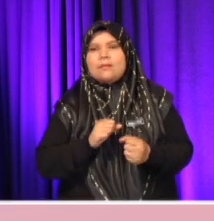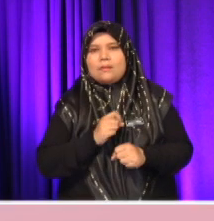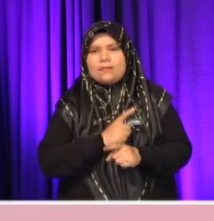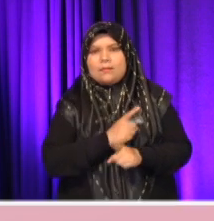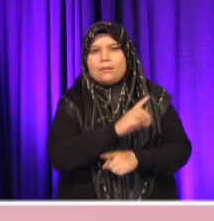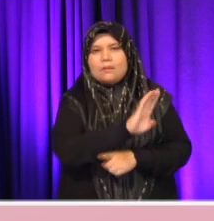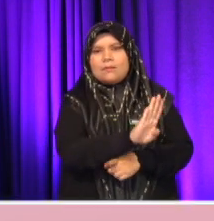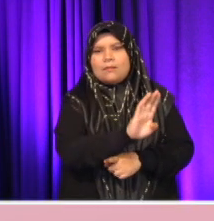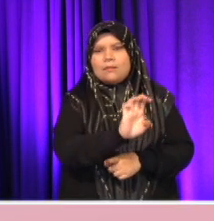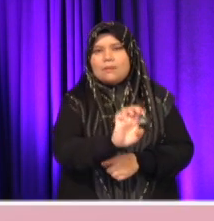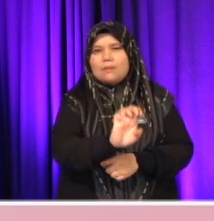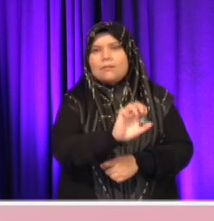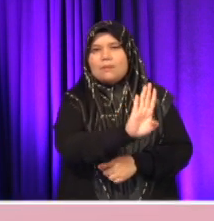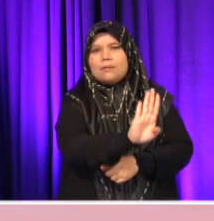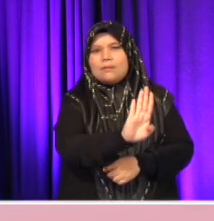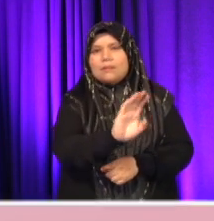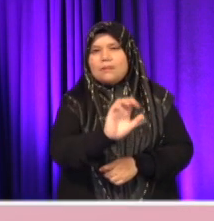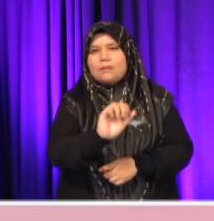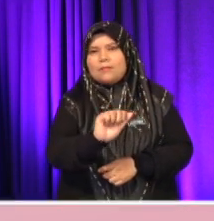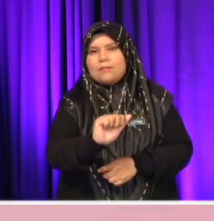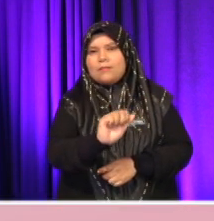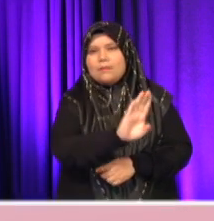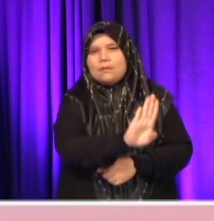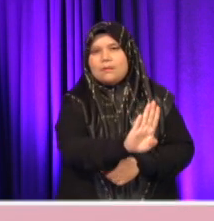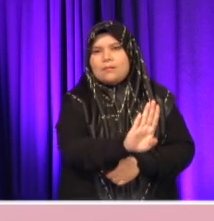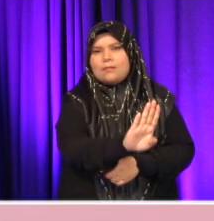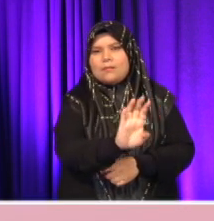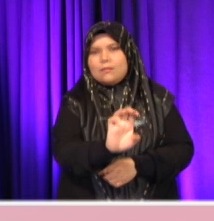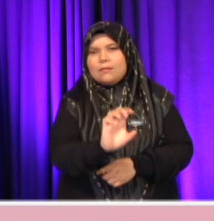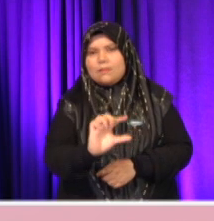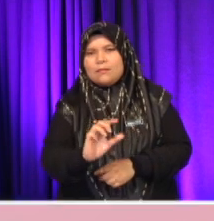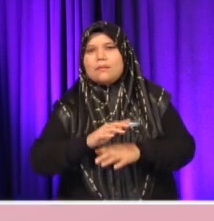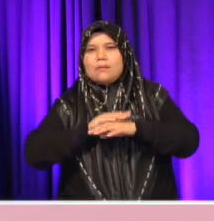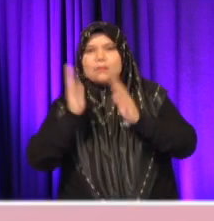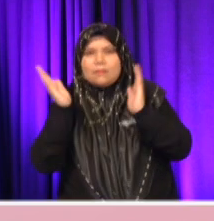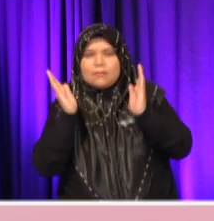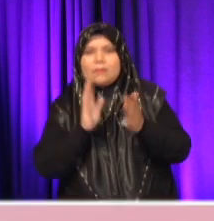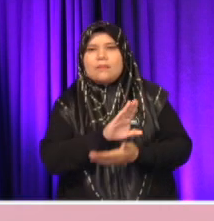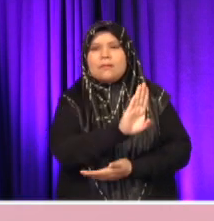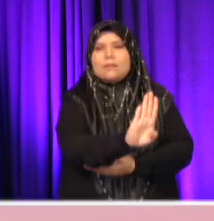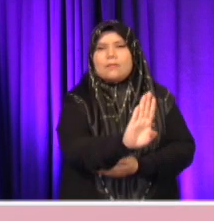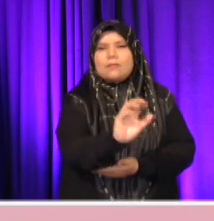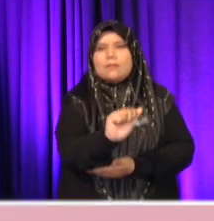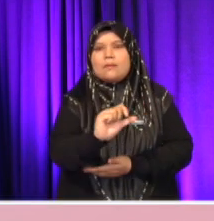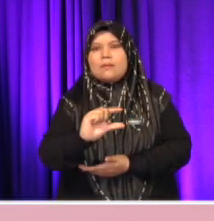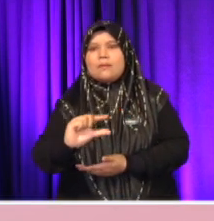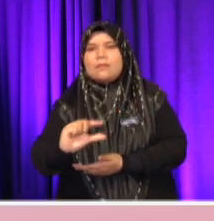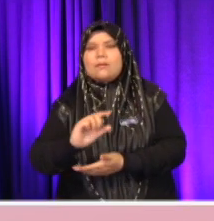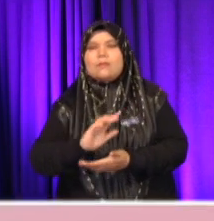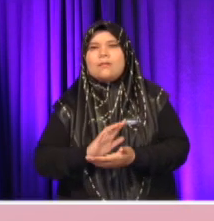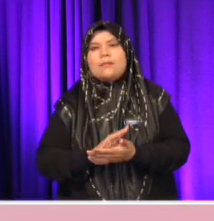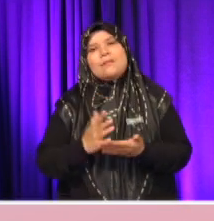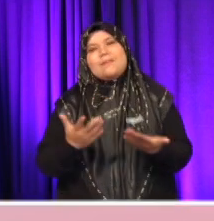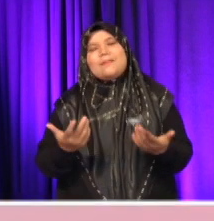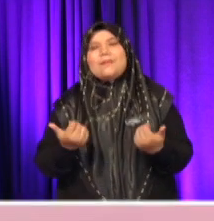Easy. B-A-G. Yes. B-E-G Easy. B-E-G is Bahasa Melayu spelling. Yes. B-A-G. Yeah. English. B-A-G. So easy peasy for